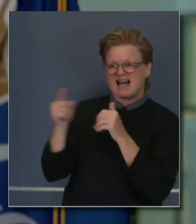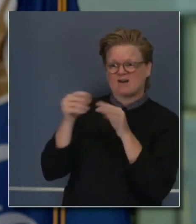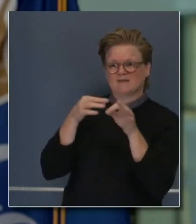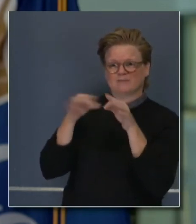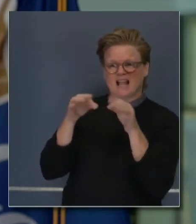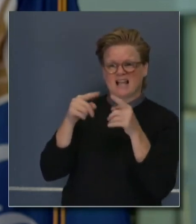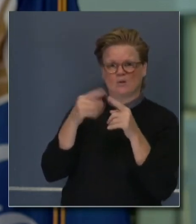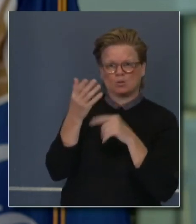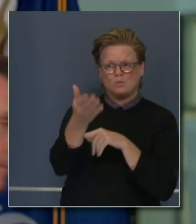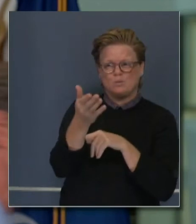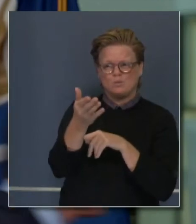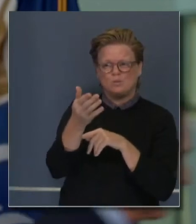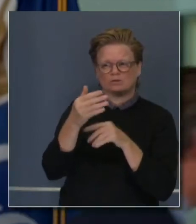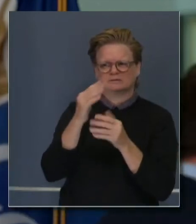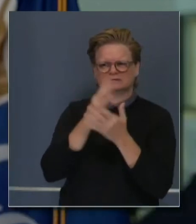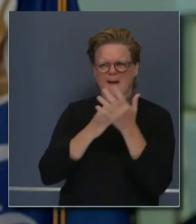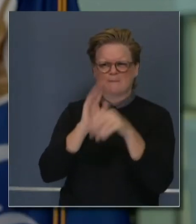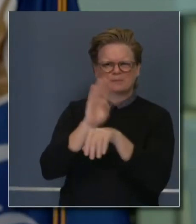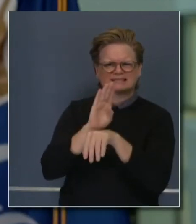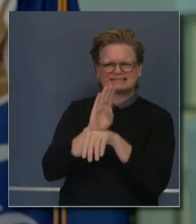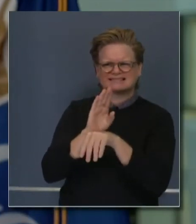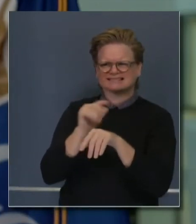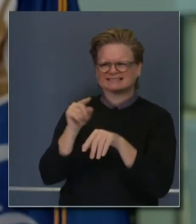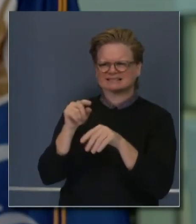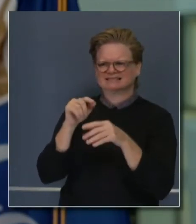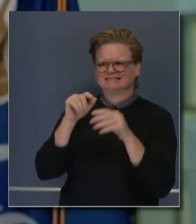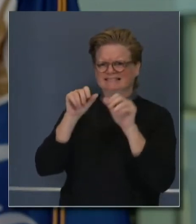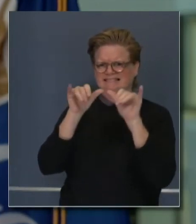in other business sectors.